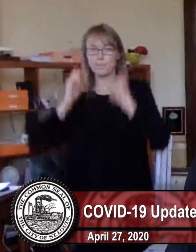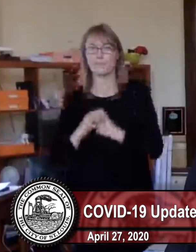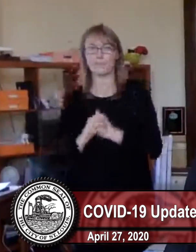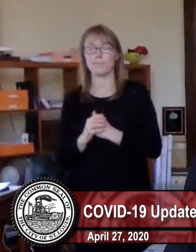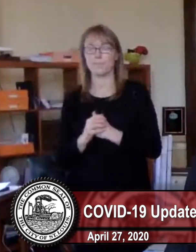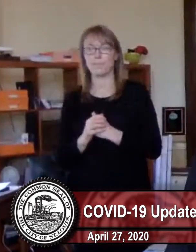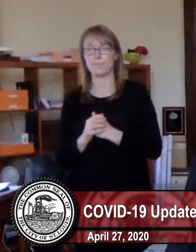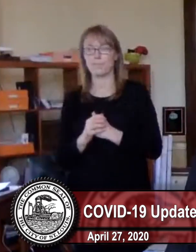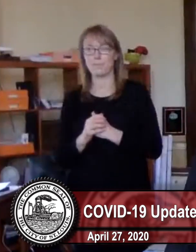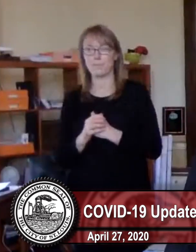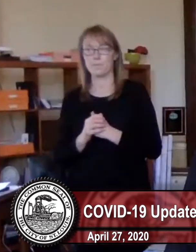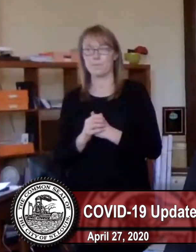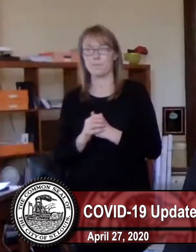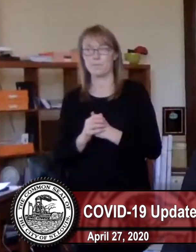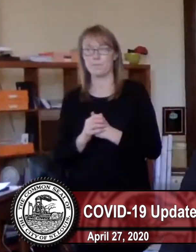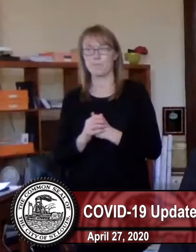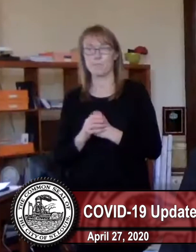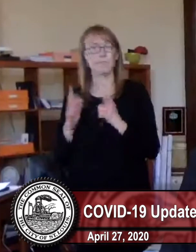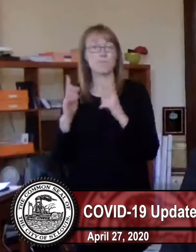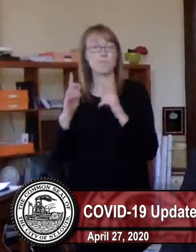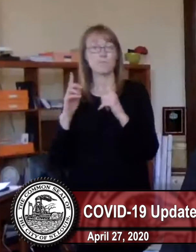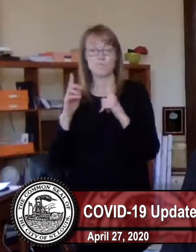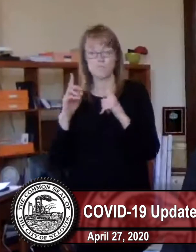that companies that are open,